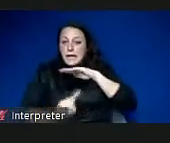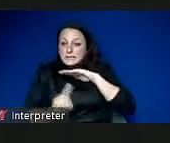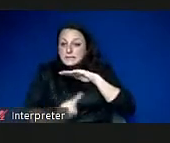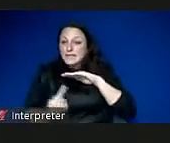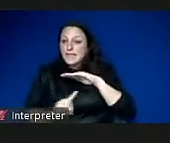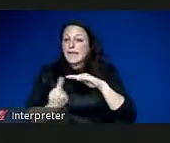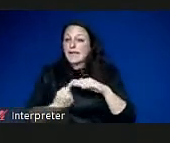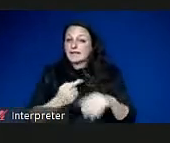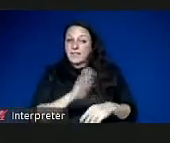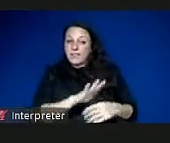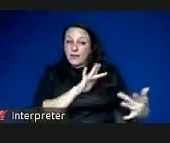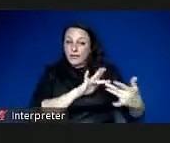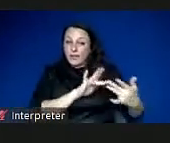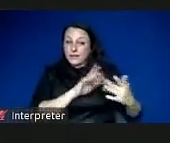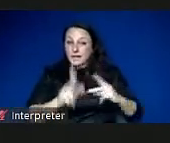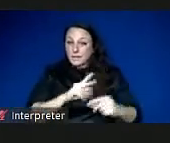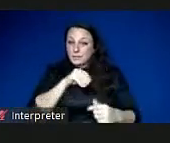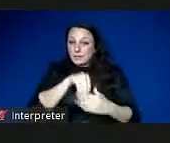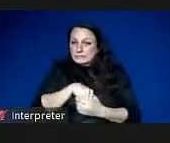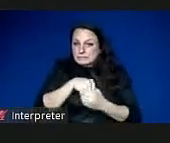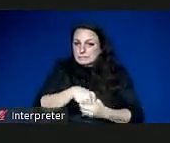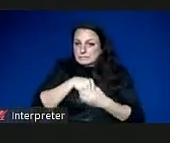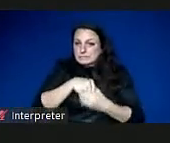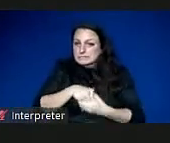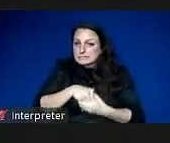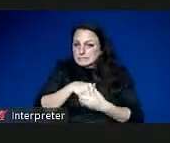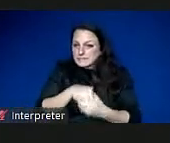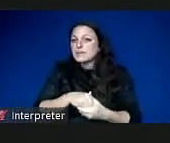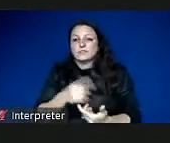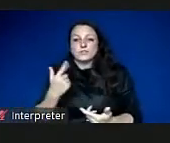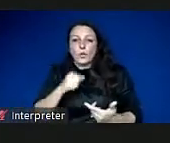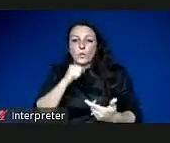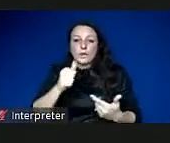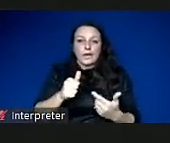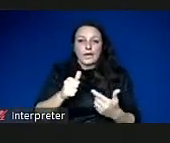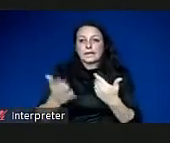their contacts to ensure that those outbreaks didn't quickly grow.